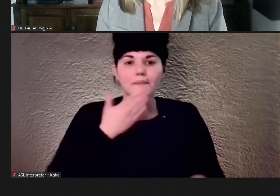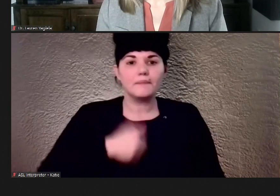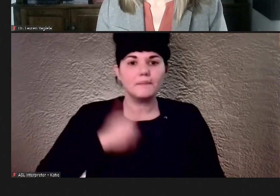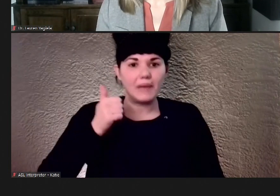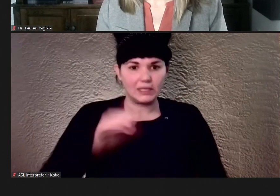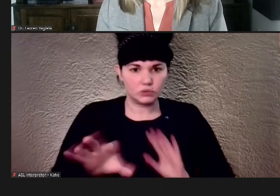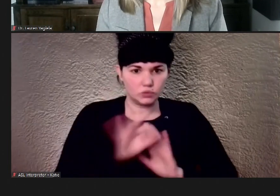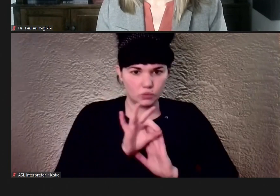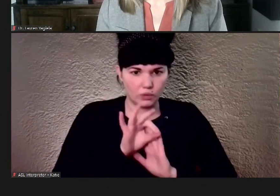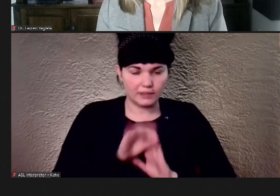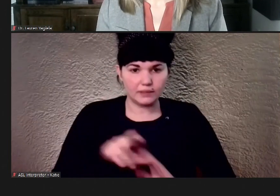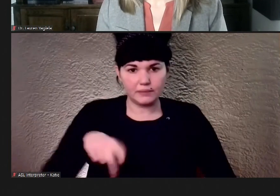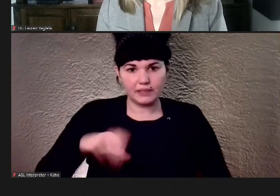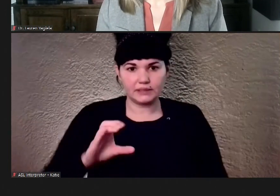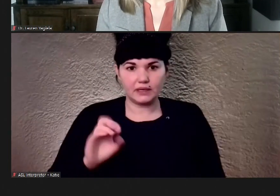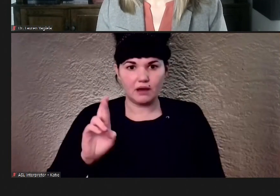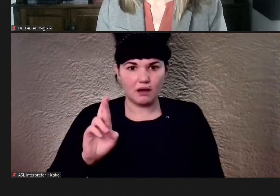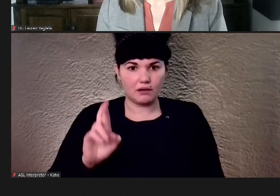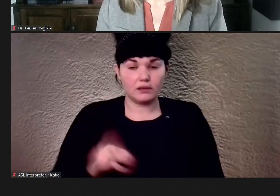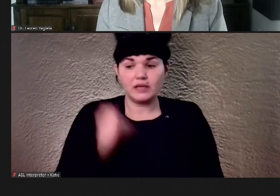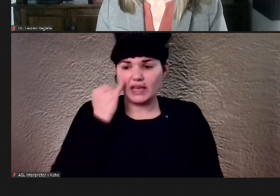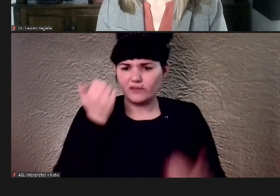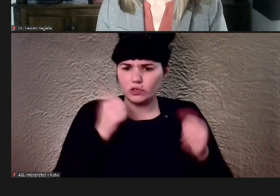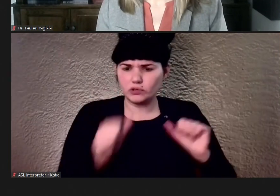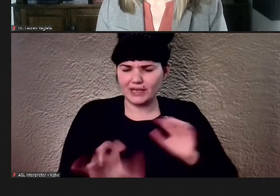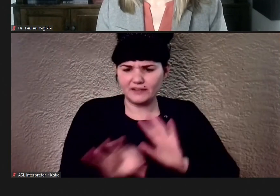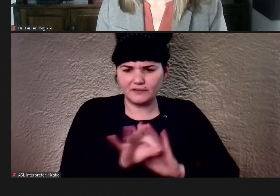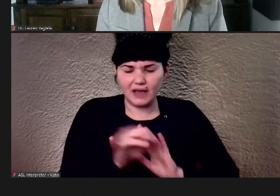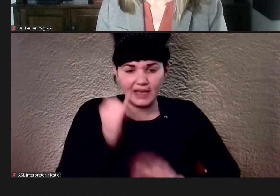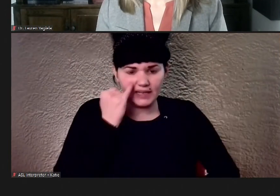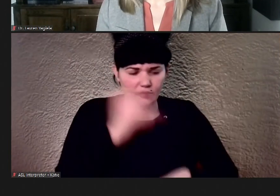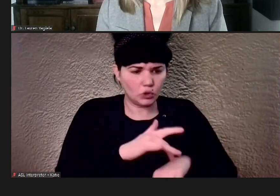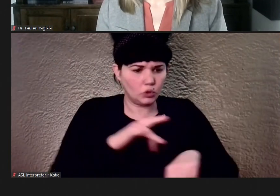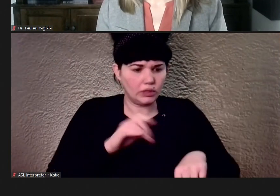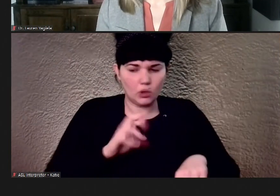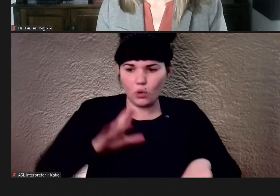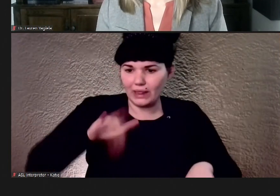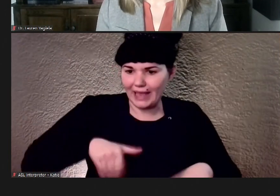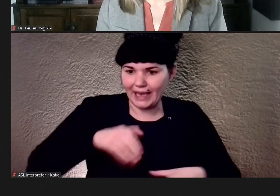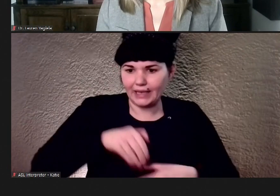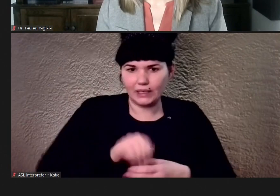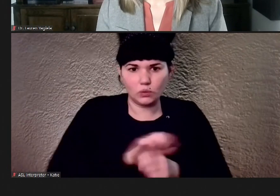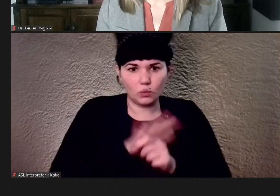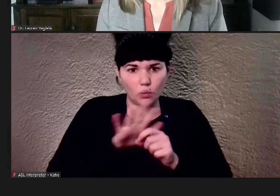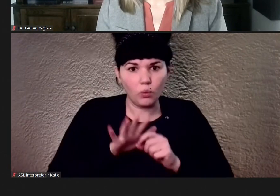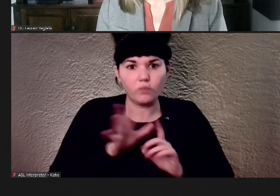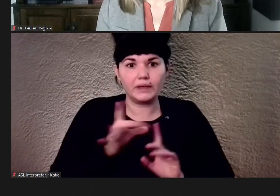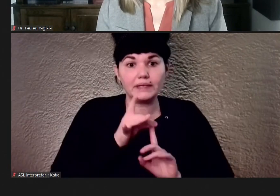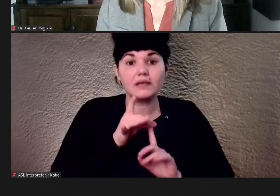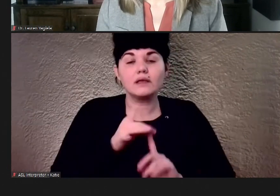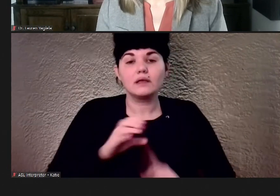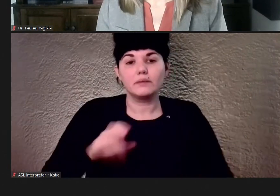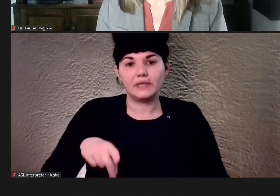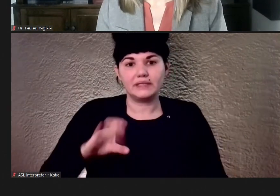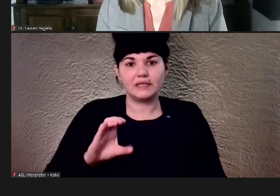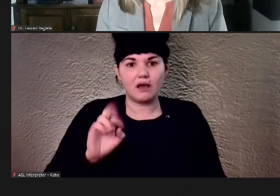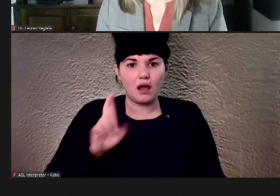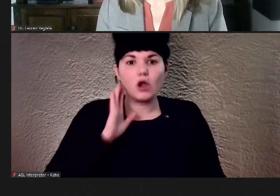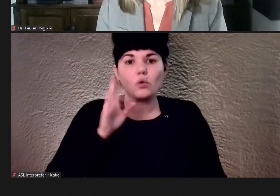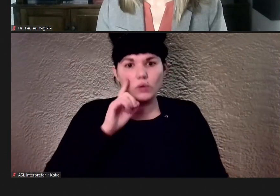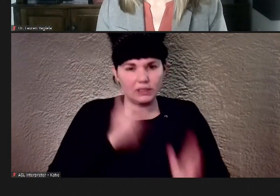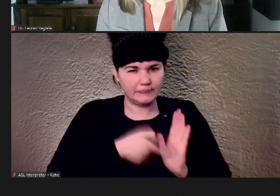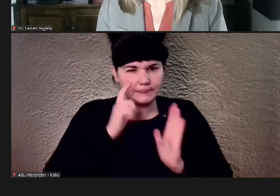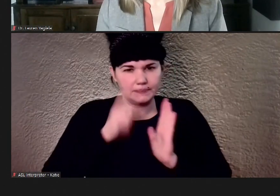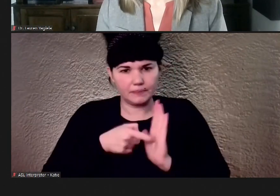about detecting cases very early in disease or late in disease, PCR is going to pick up those cases better than